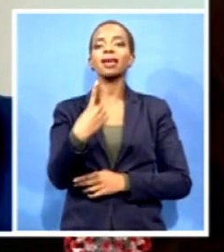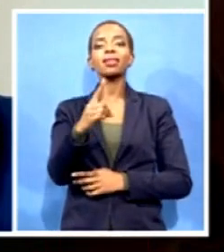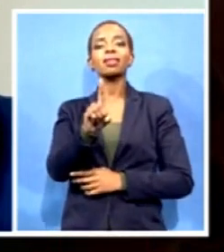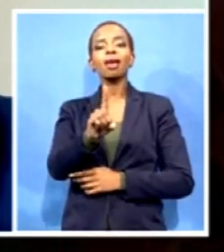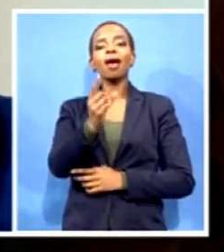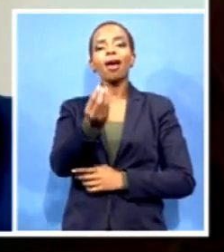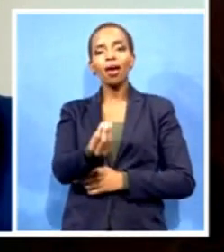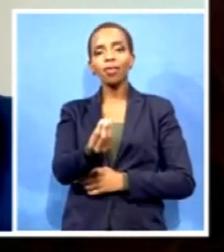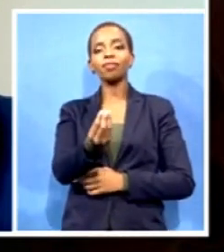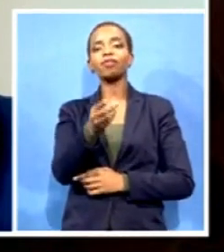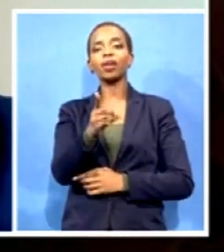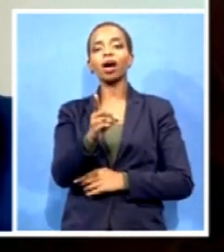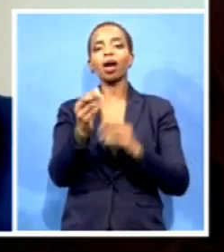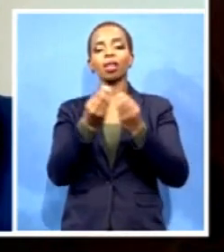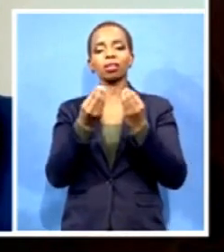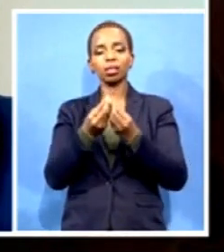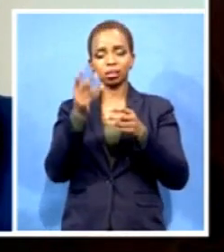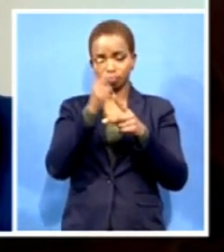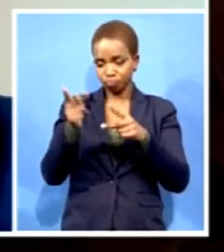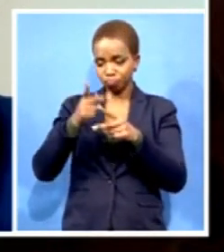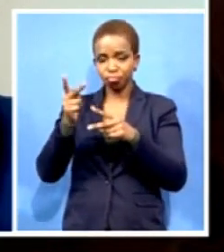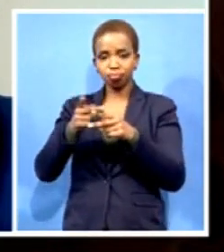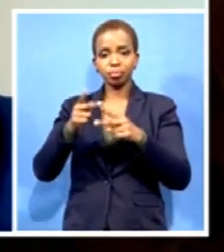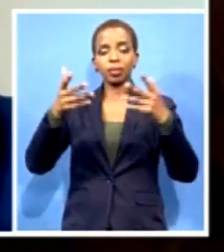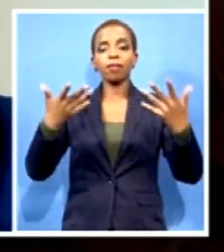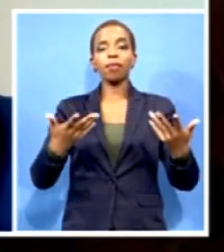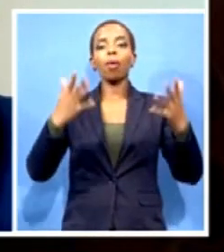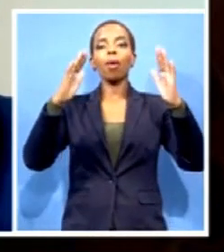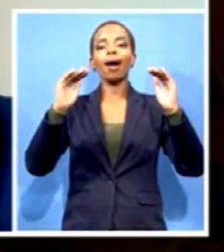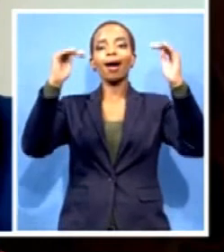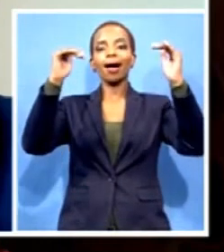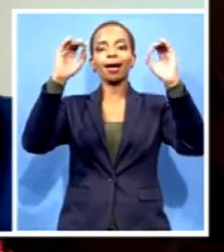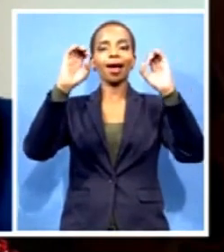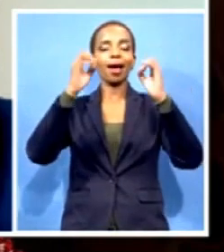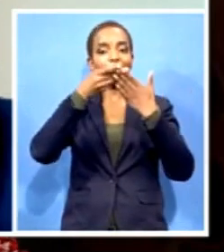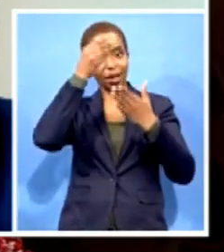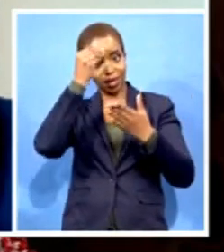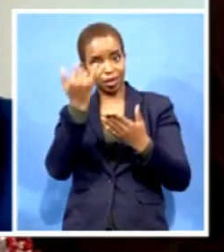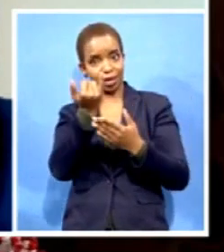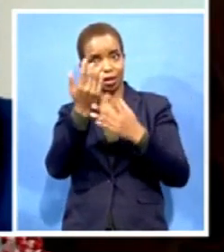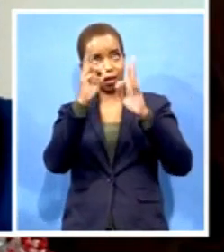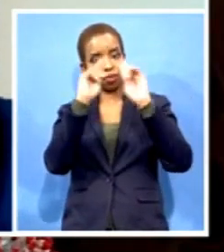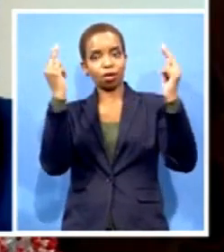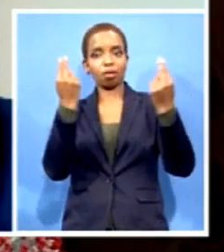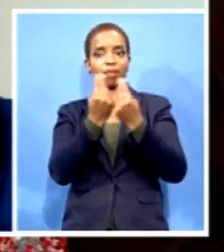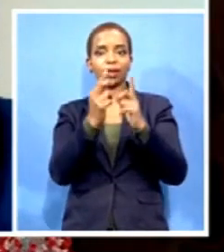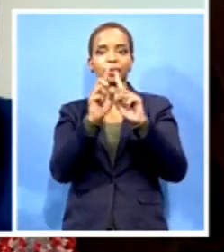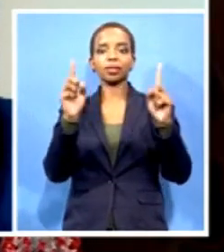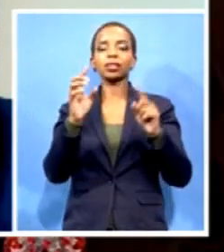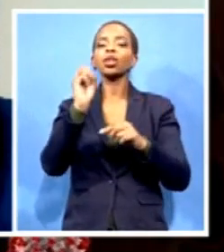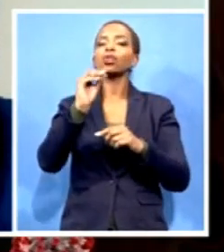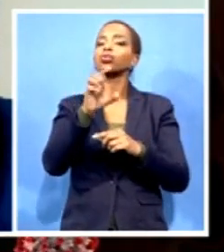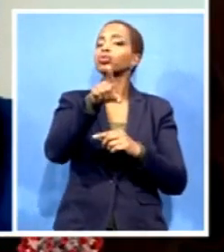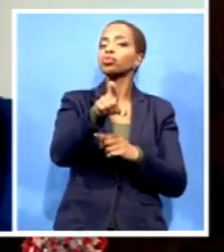this multimodal remote teaching and learning systems. And you were saying that they're working on securing a deal with major mobile network